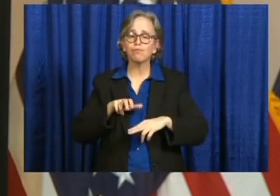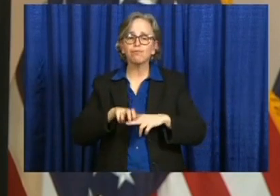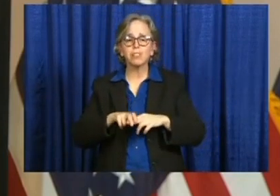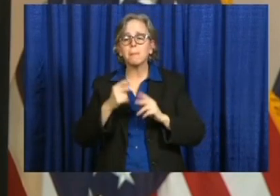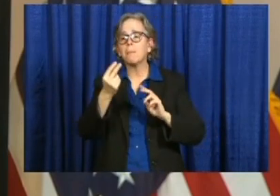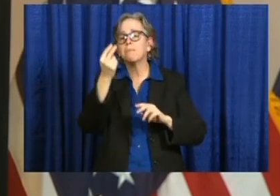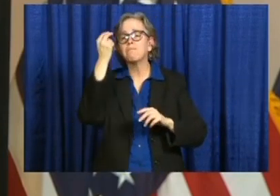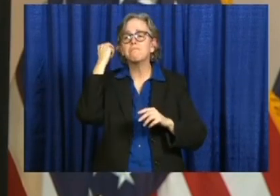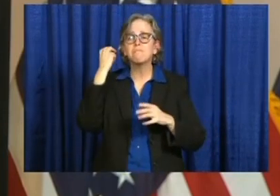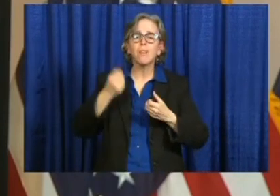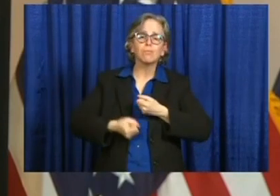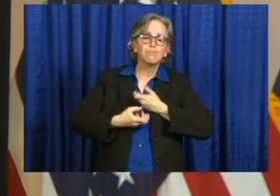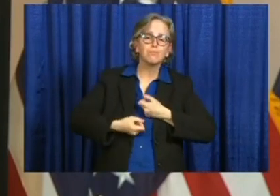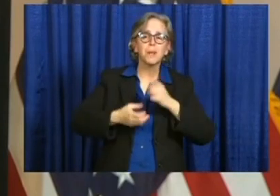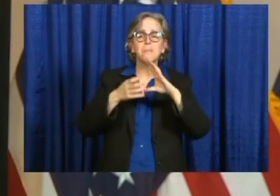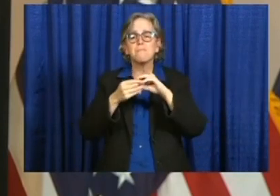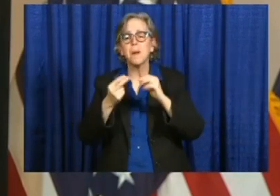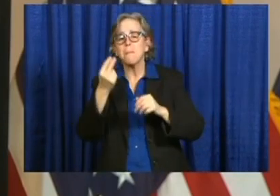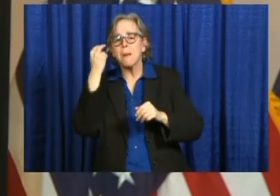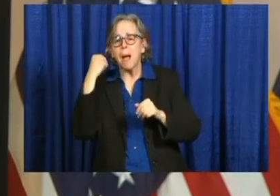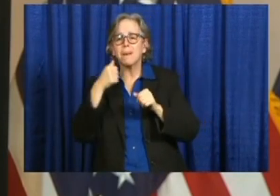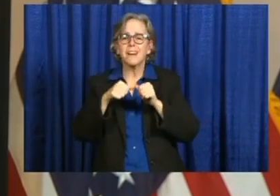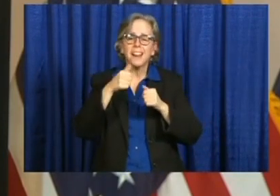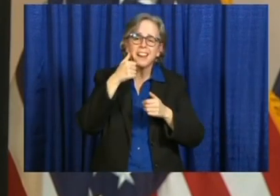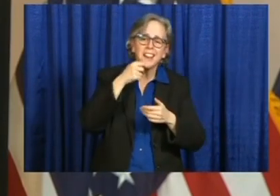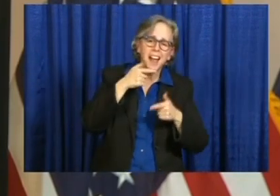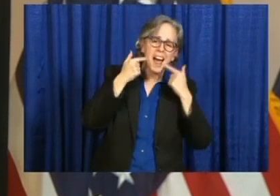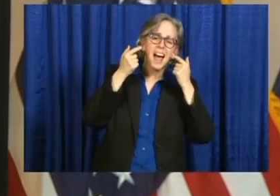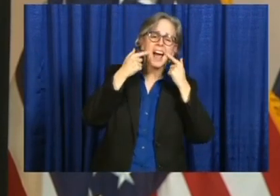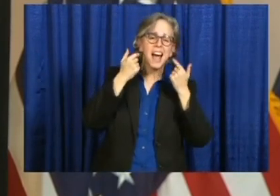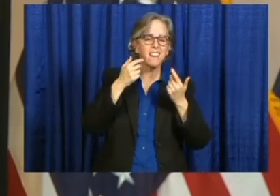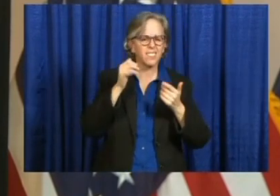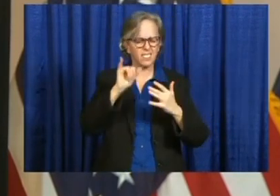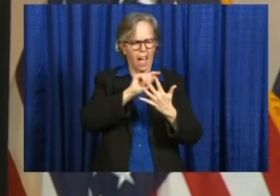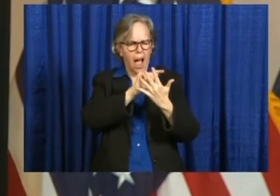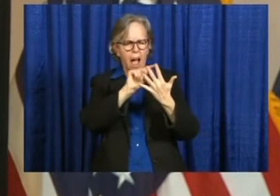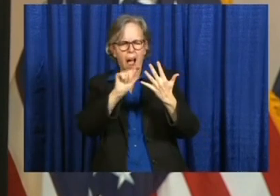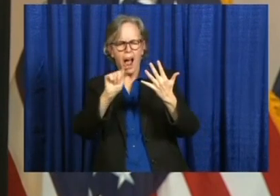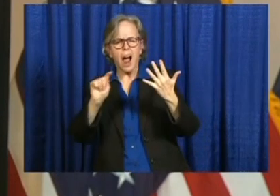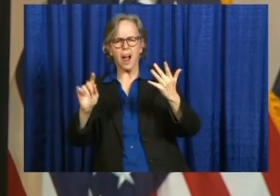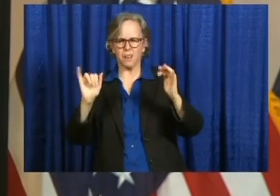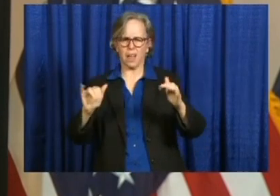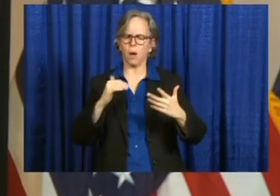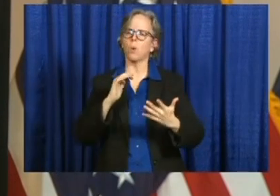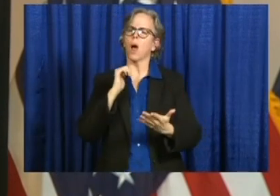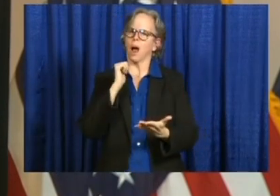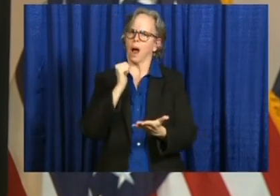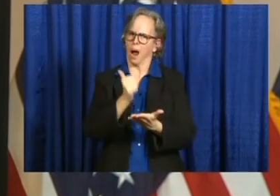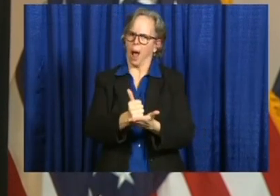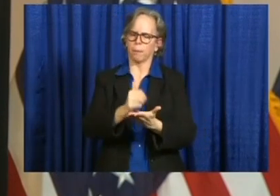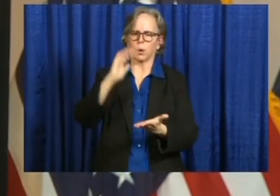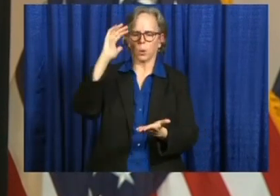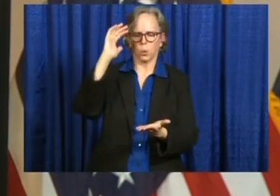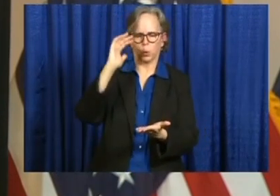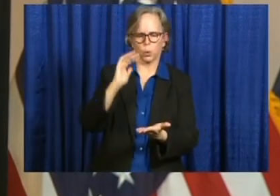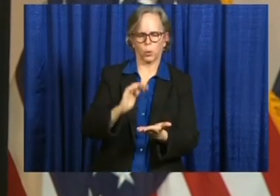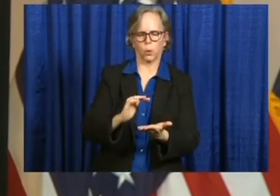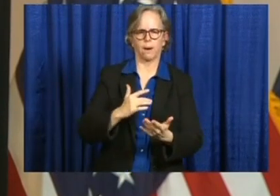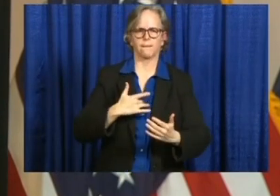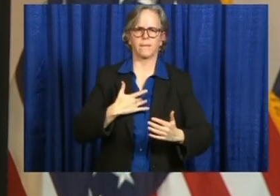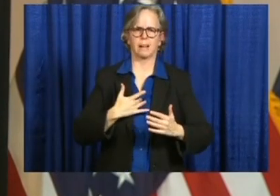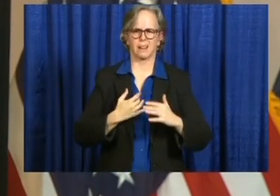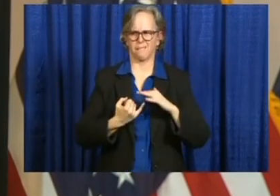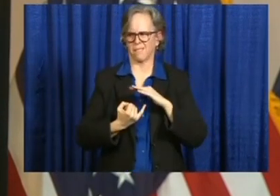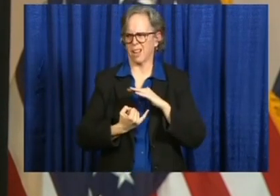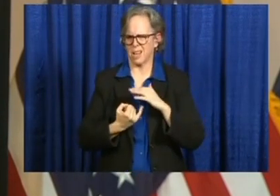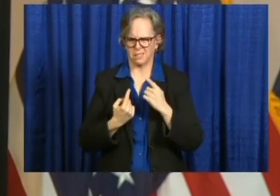forward to. Those are helpful for all of us in decreasing the isolation that people might be feeling. And if home is hard